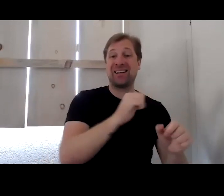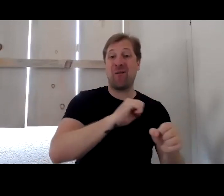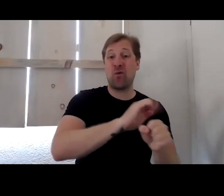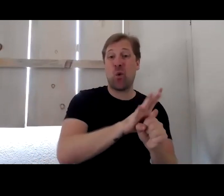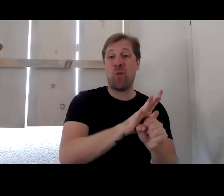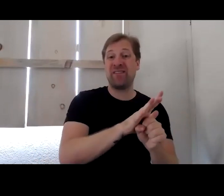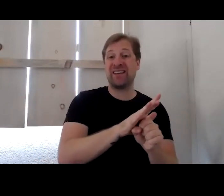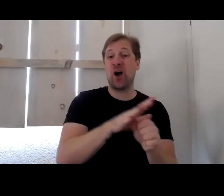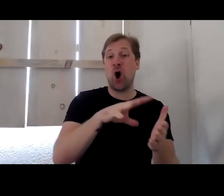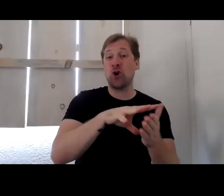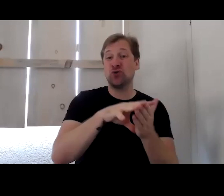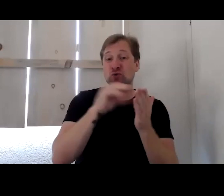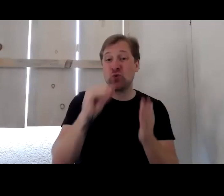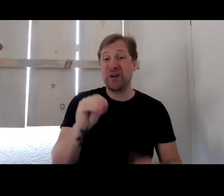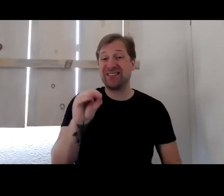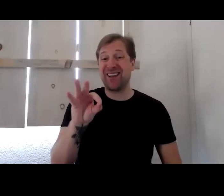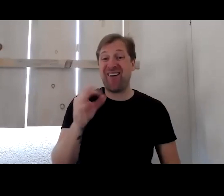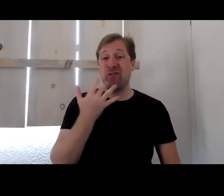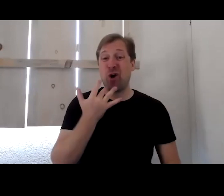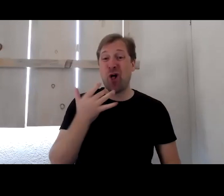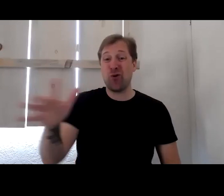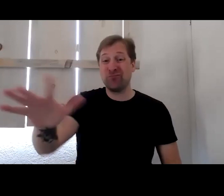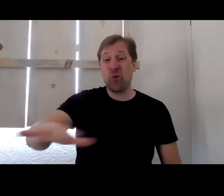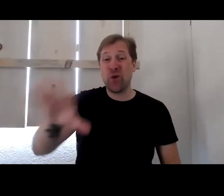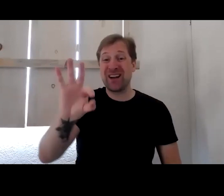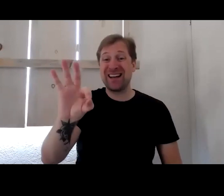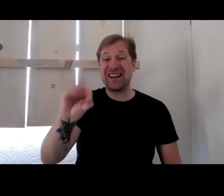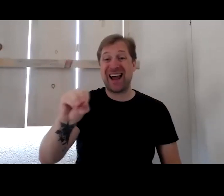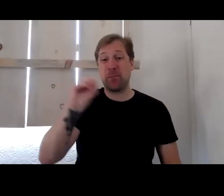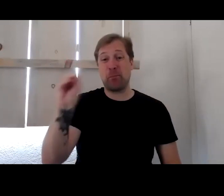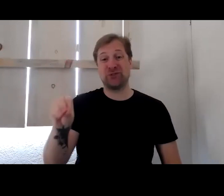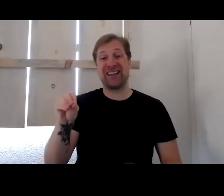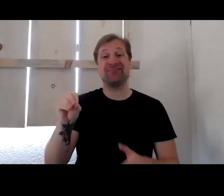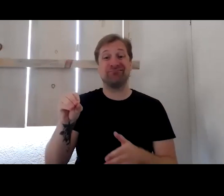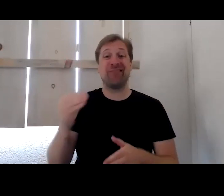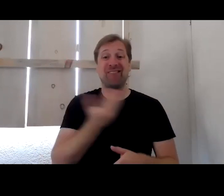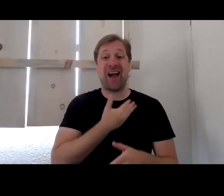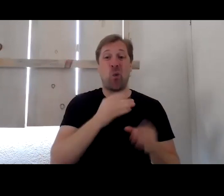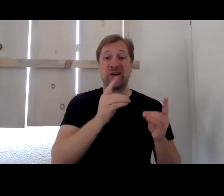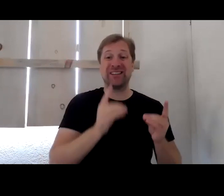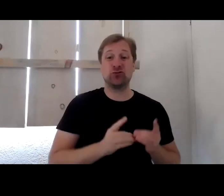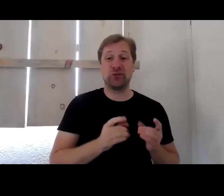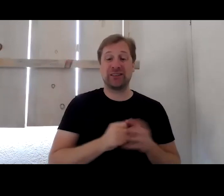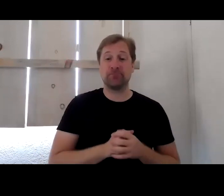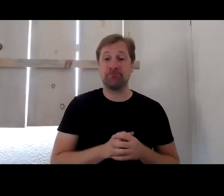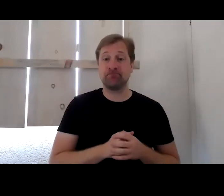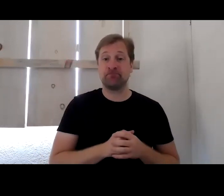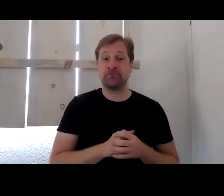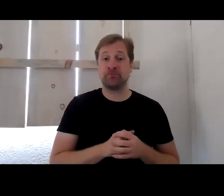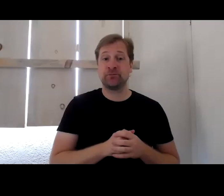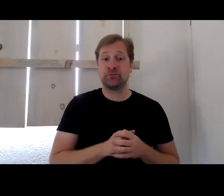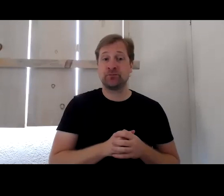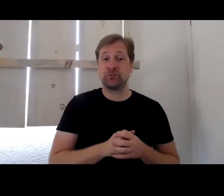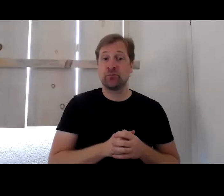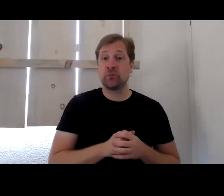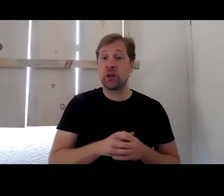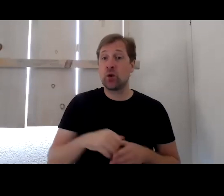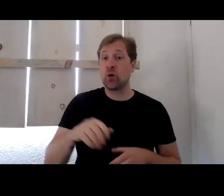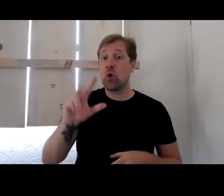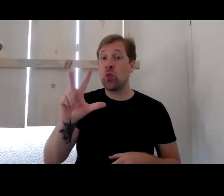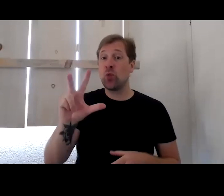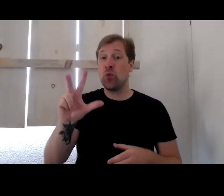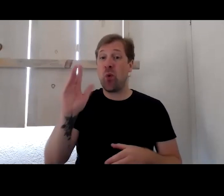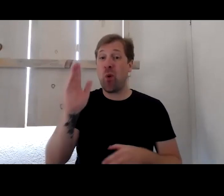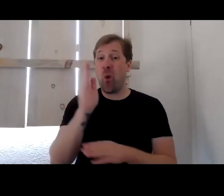color, who are 90% of our school district. We heard from 3,000 of our LAUSD parents and